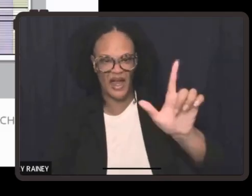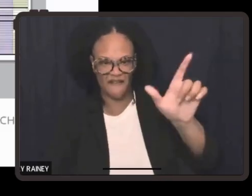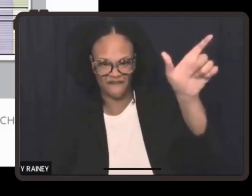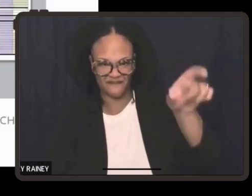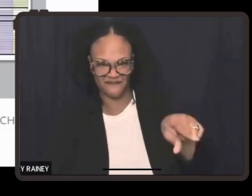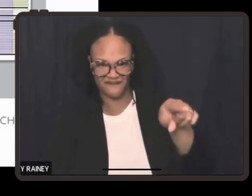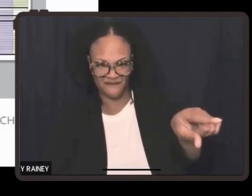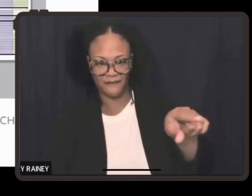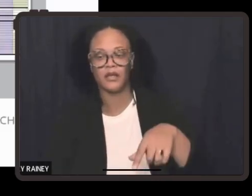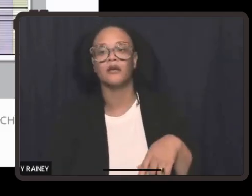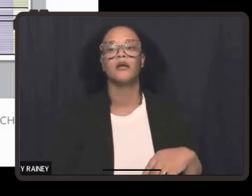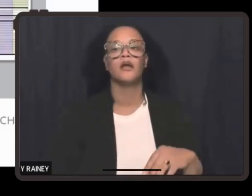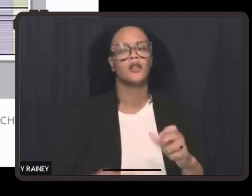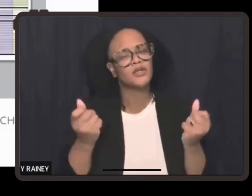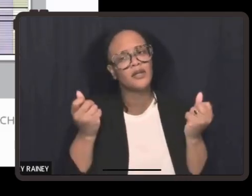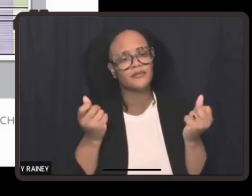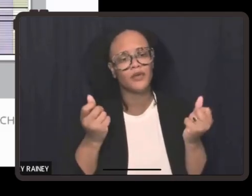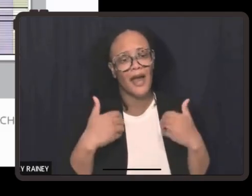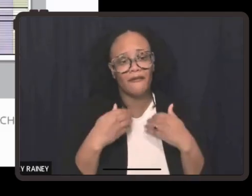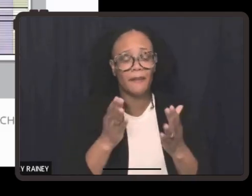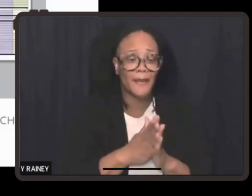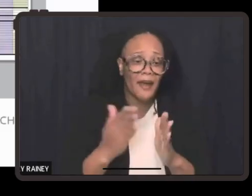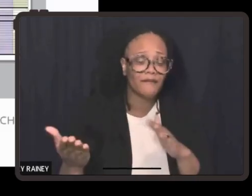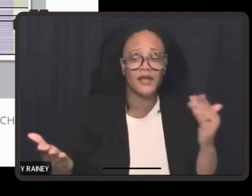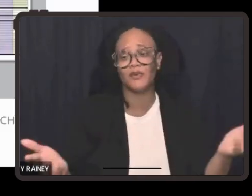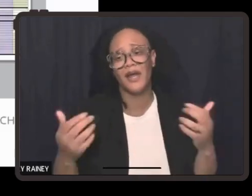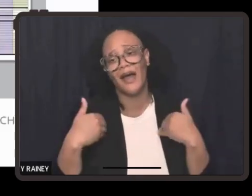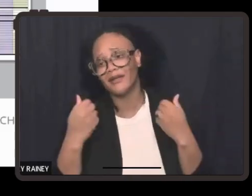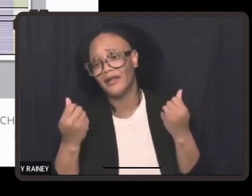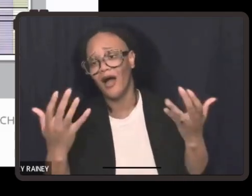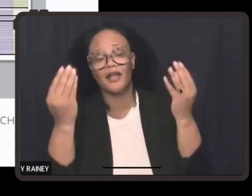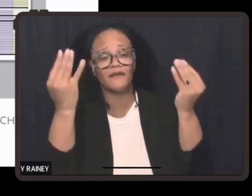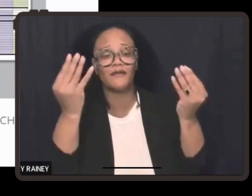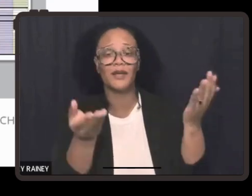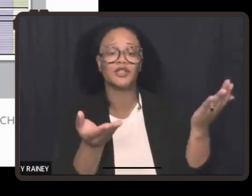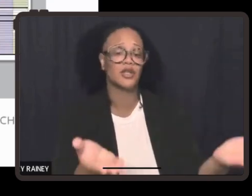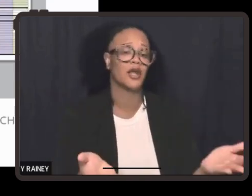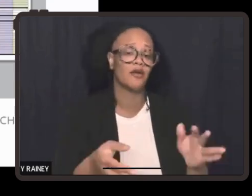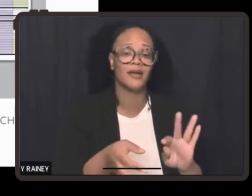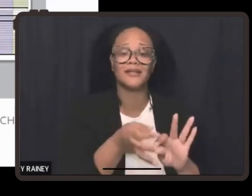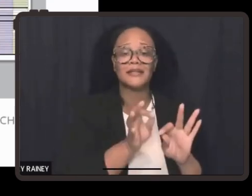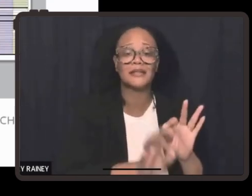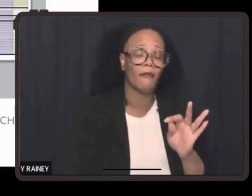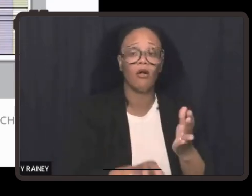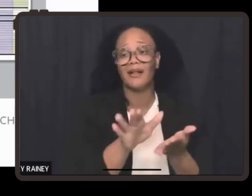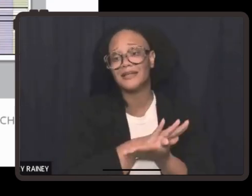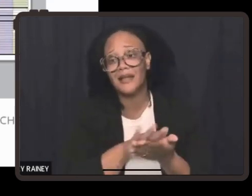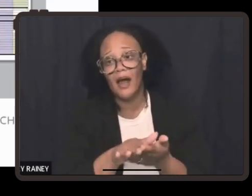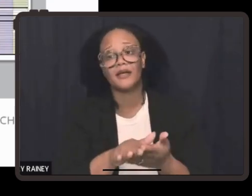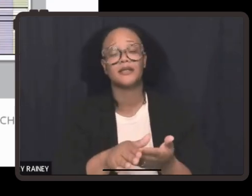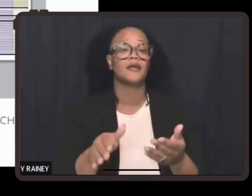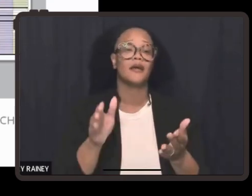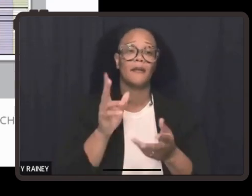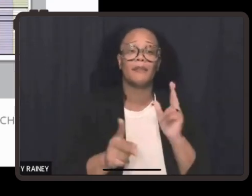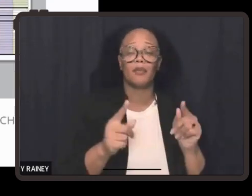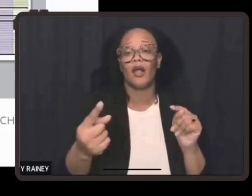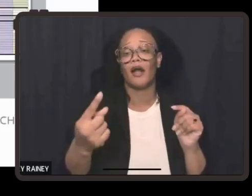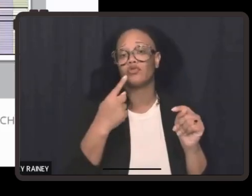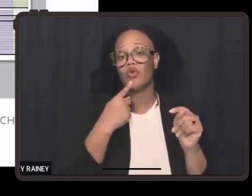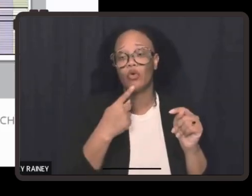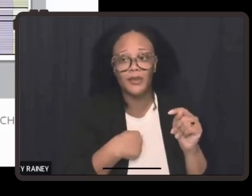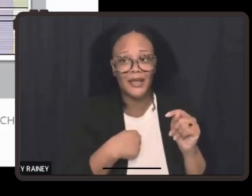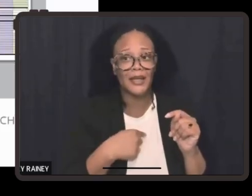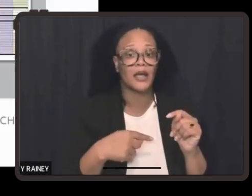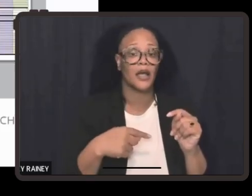lot of information there for you, and it's quite nice. It's in boxes, so it's nice. I've had people say, as websites